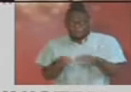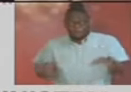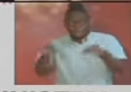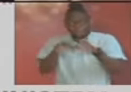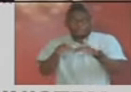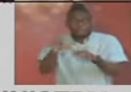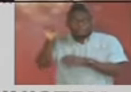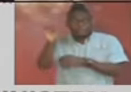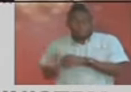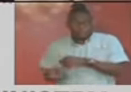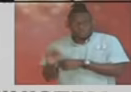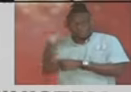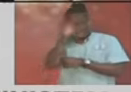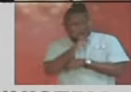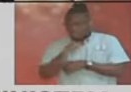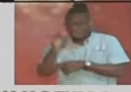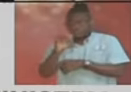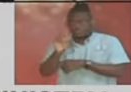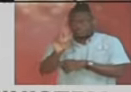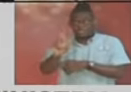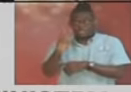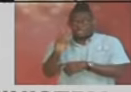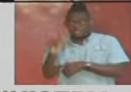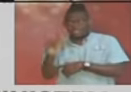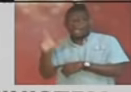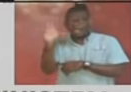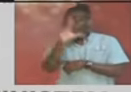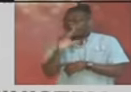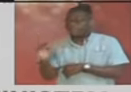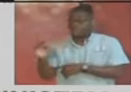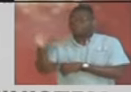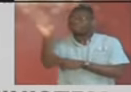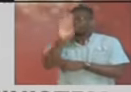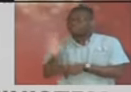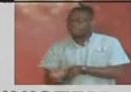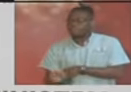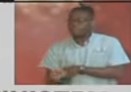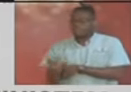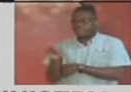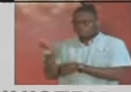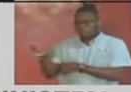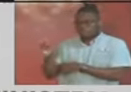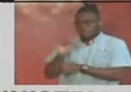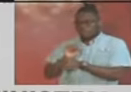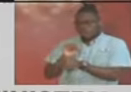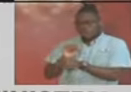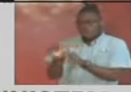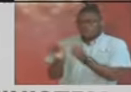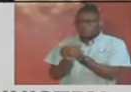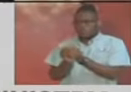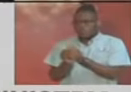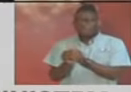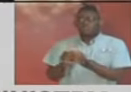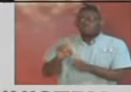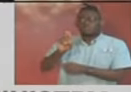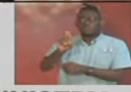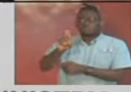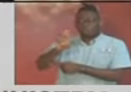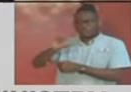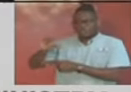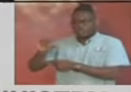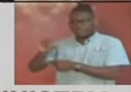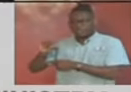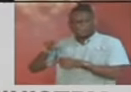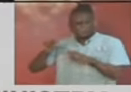and the Brazil. We have been working with the University of the West Indies for gene sequencing, and in doing